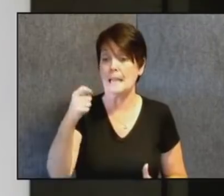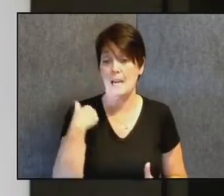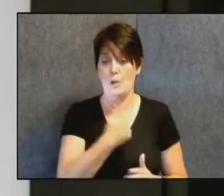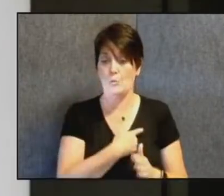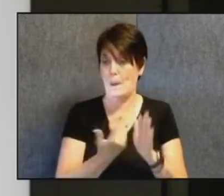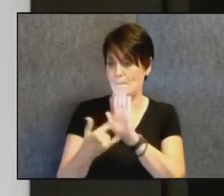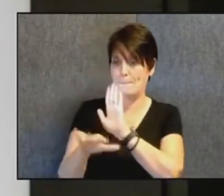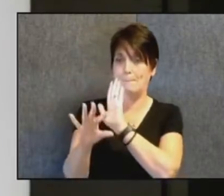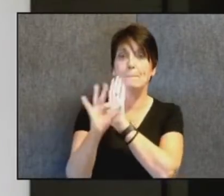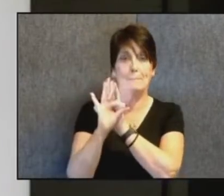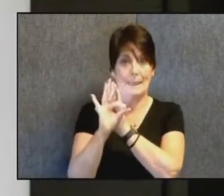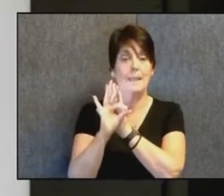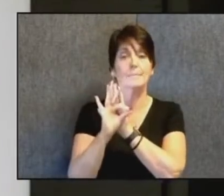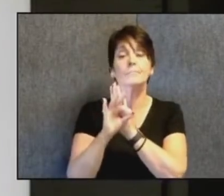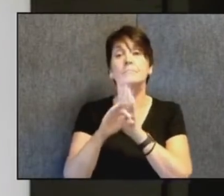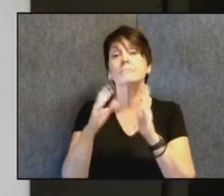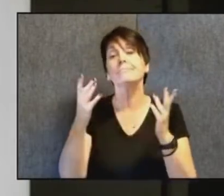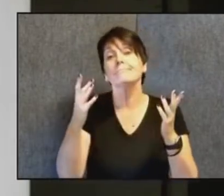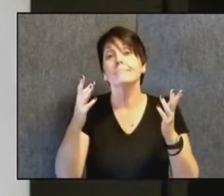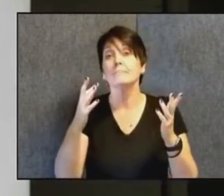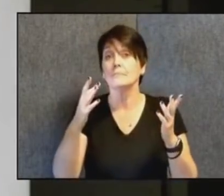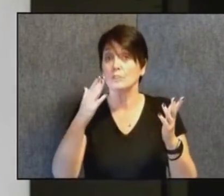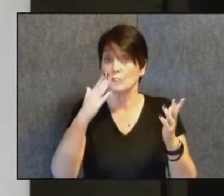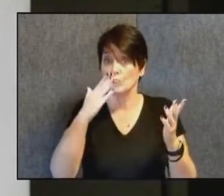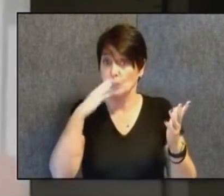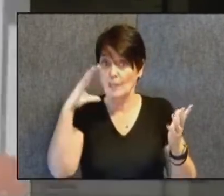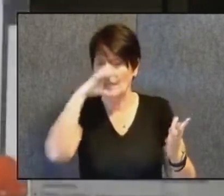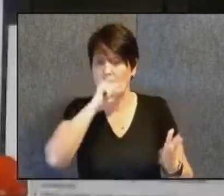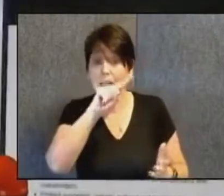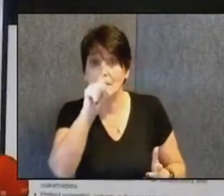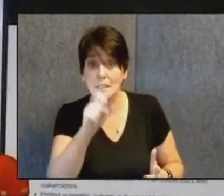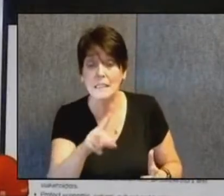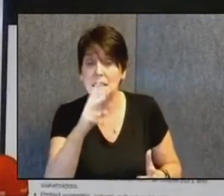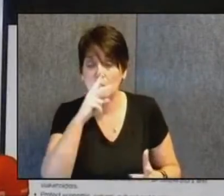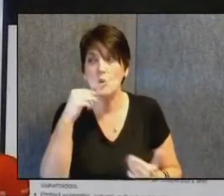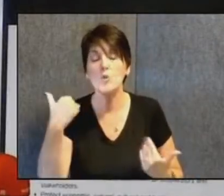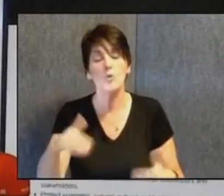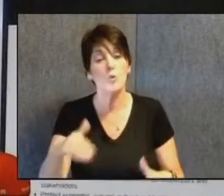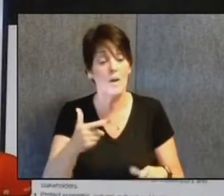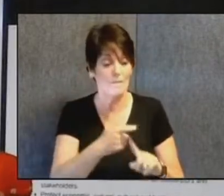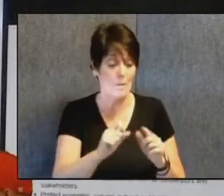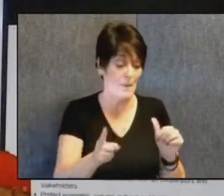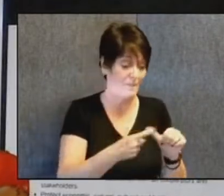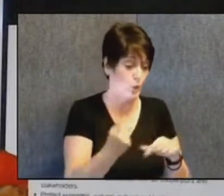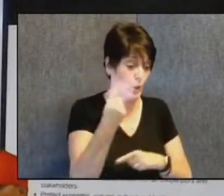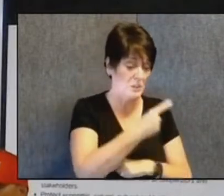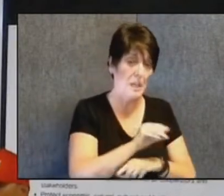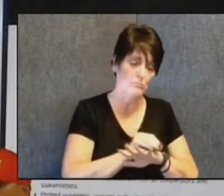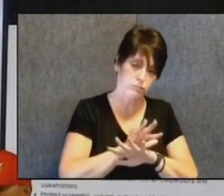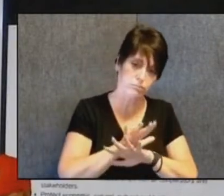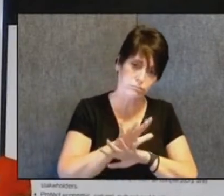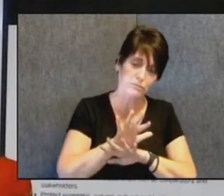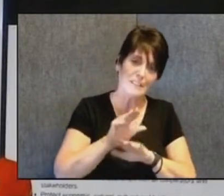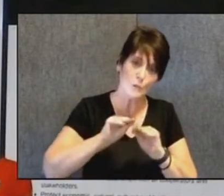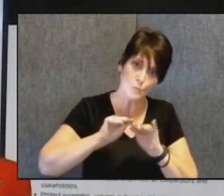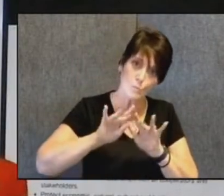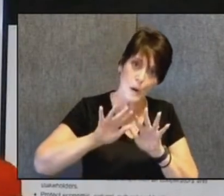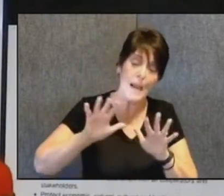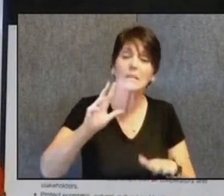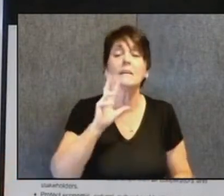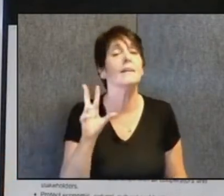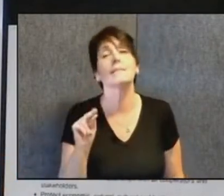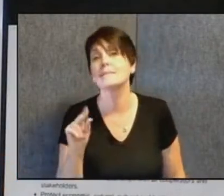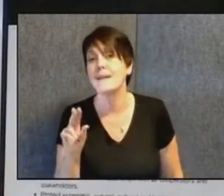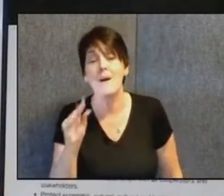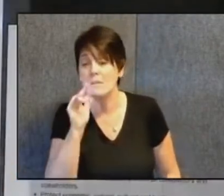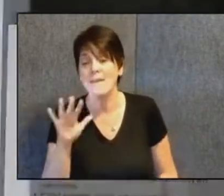as a shot in the dark. As you've seen, the fire's definitely progressed from day one. It's moved quite a bit. So no, we will not